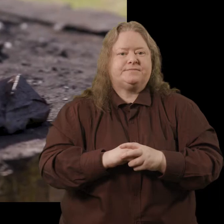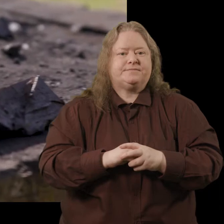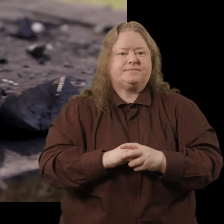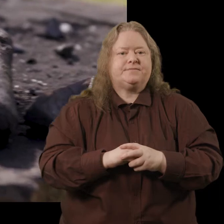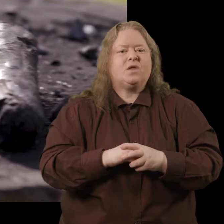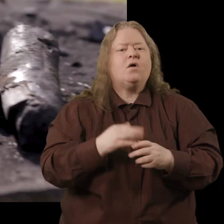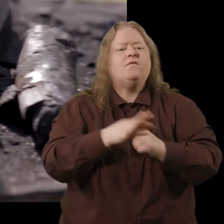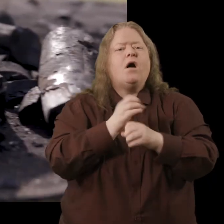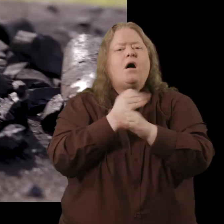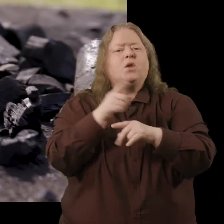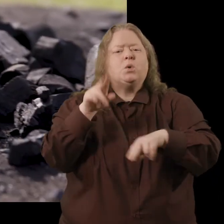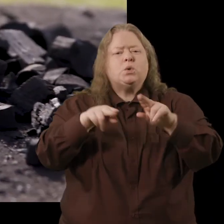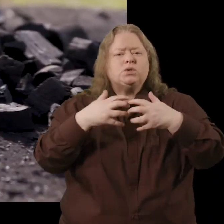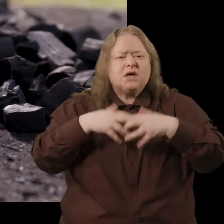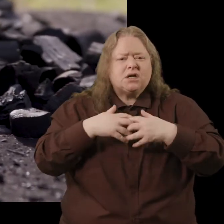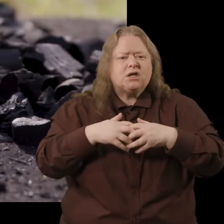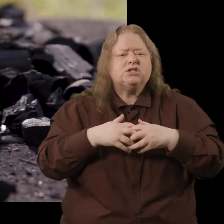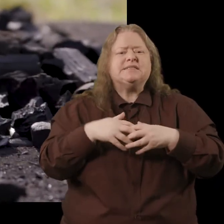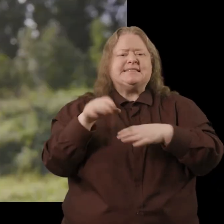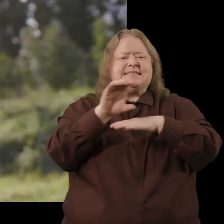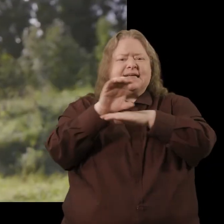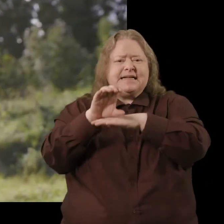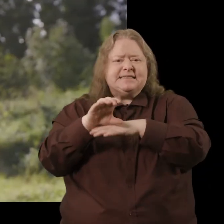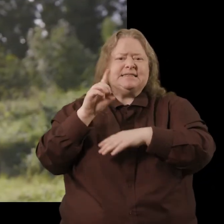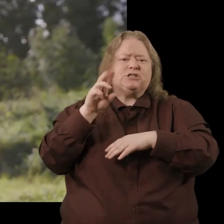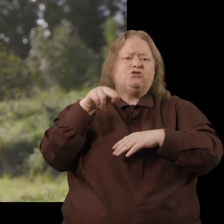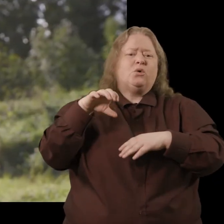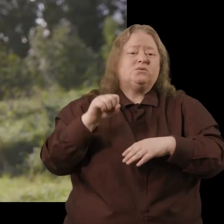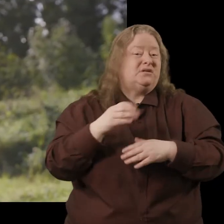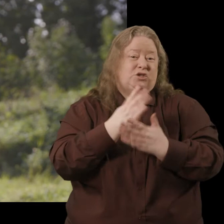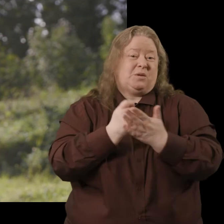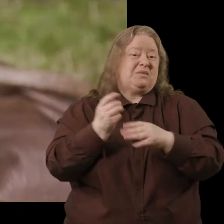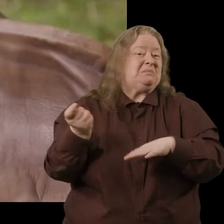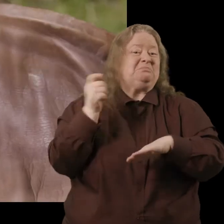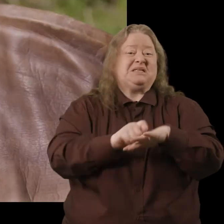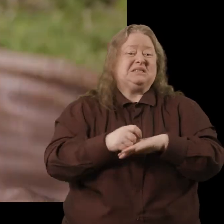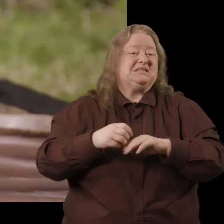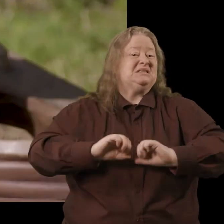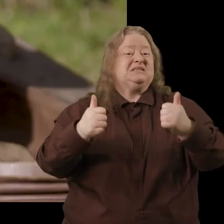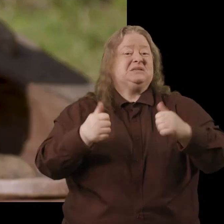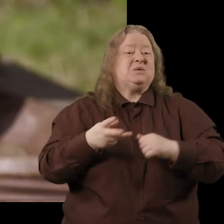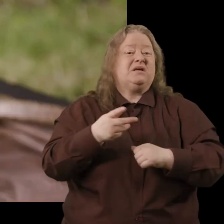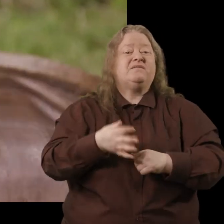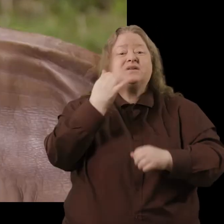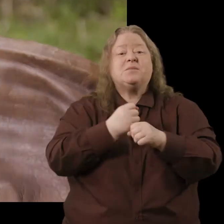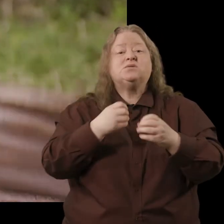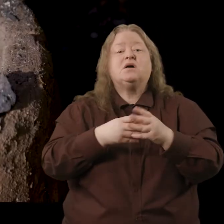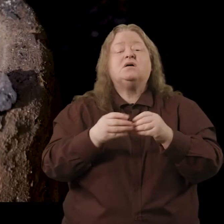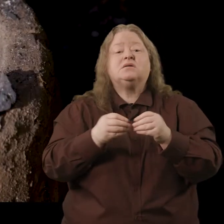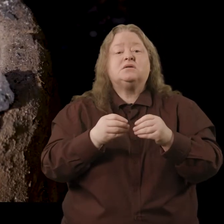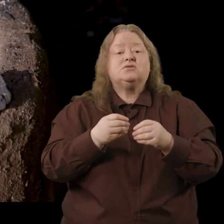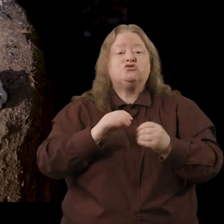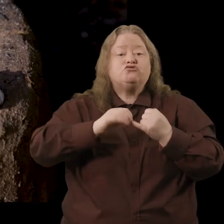For all these new technologies, scannings and drones, sometimes the most effective way of finding out about an object is to try